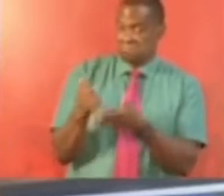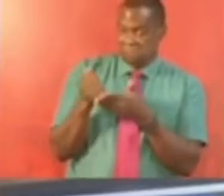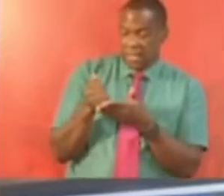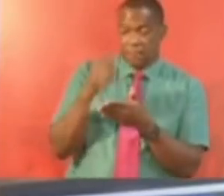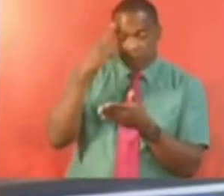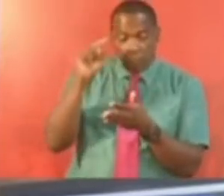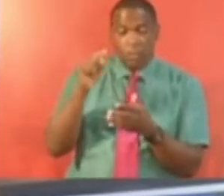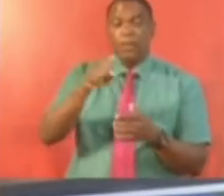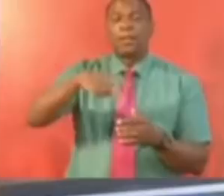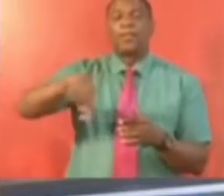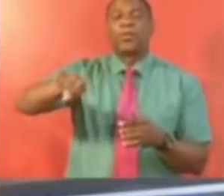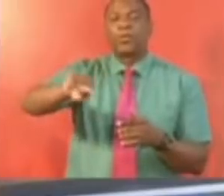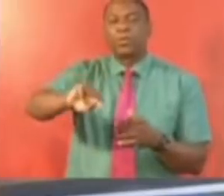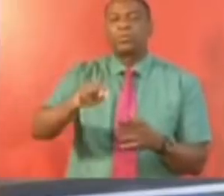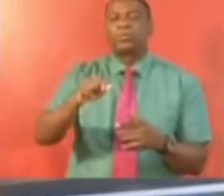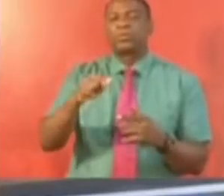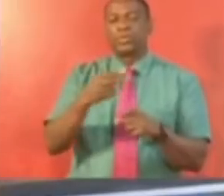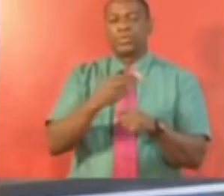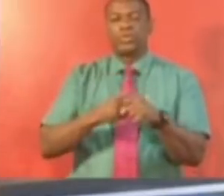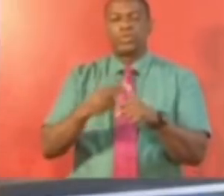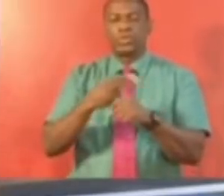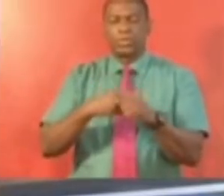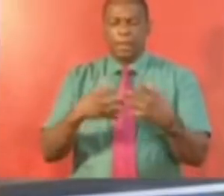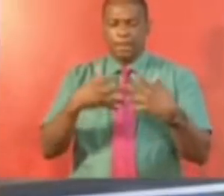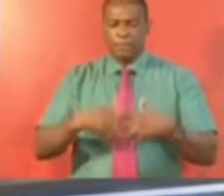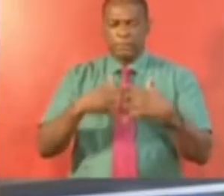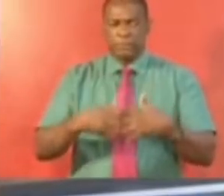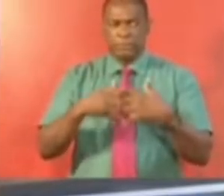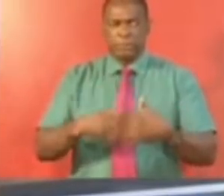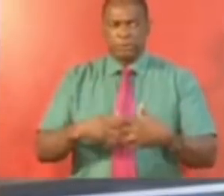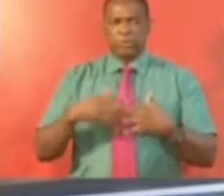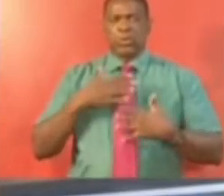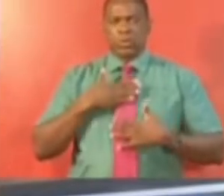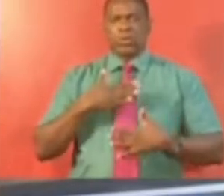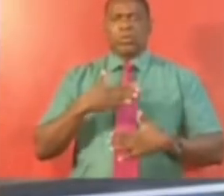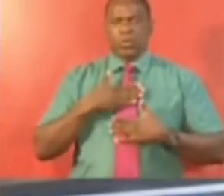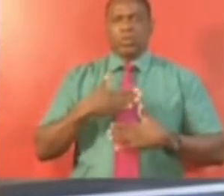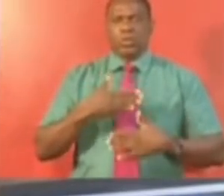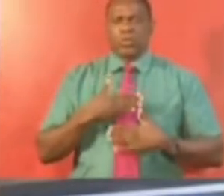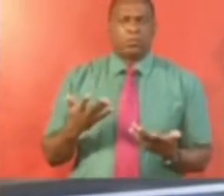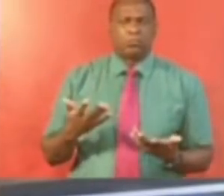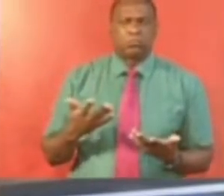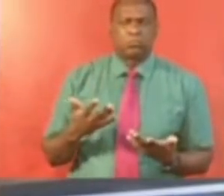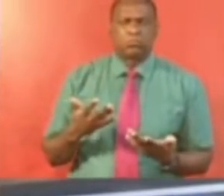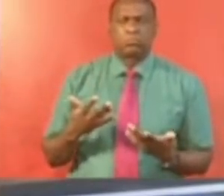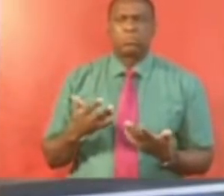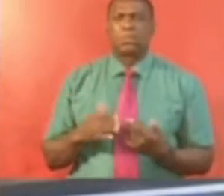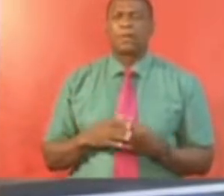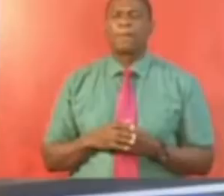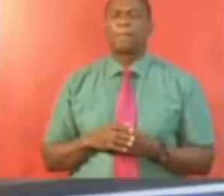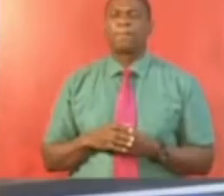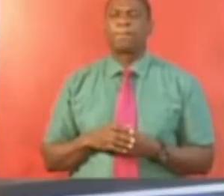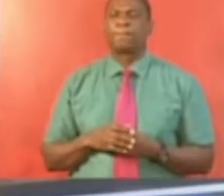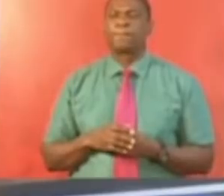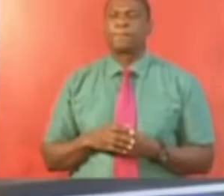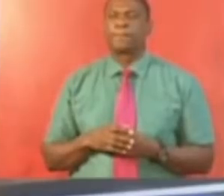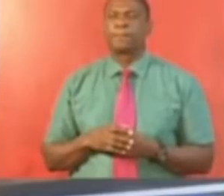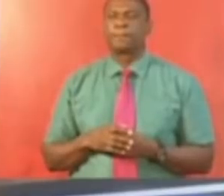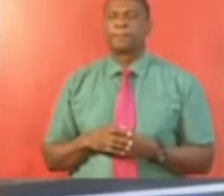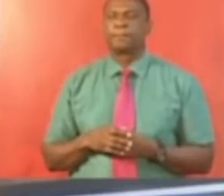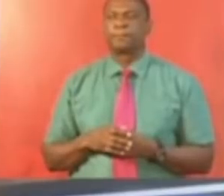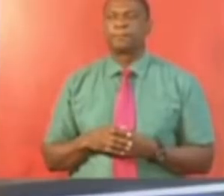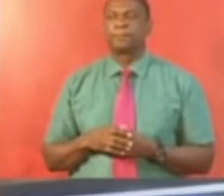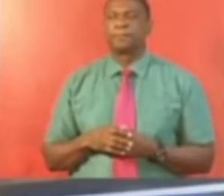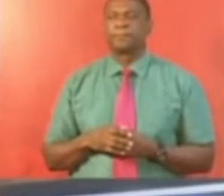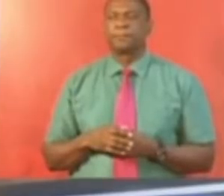form of treatment being used currently on patients, and how, if so, how widespread is this in our local context? Thank